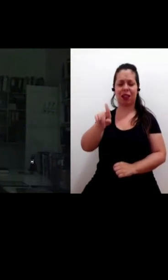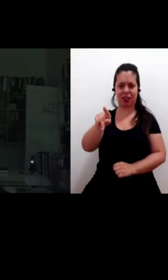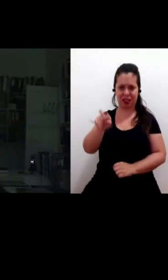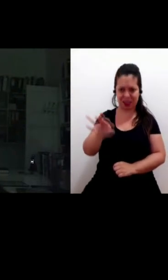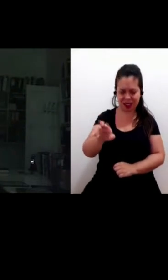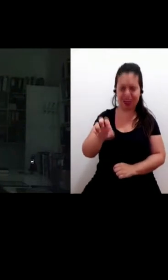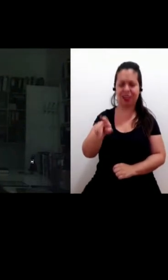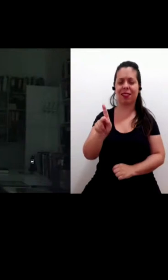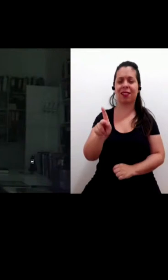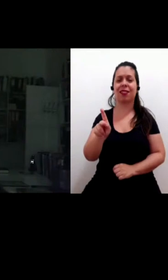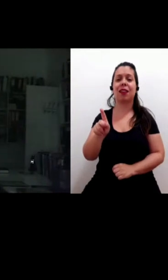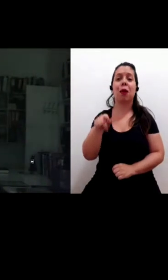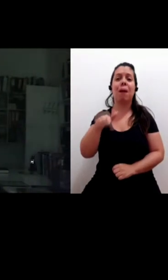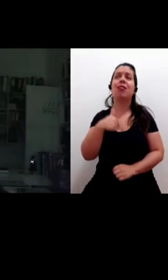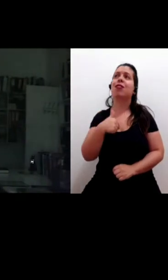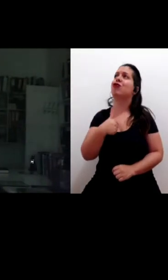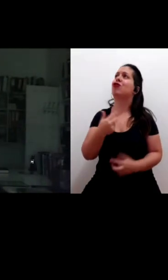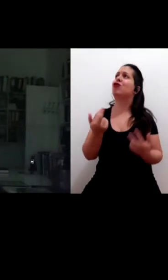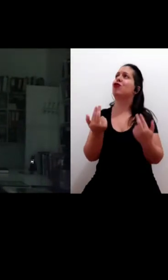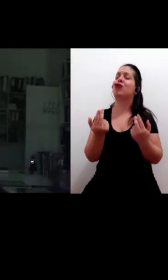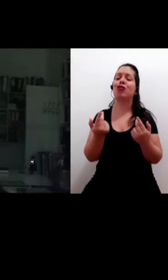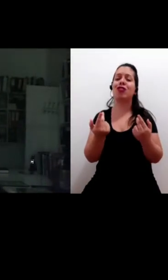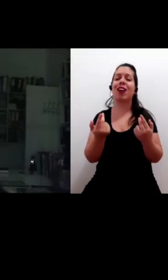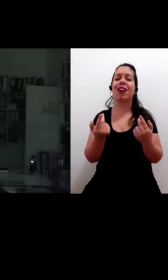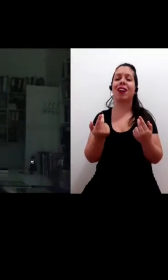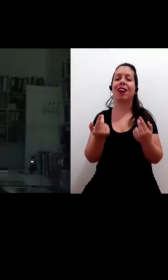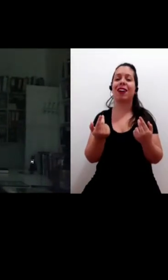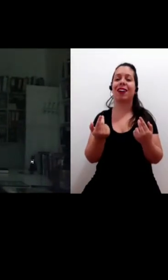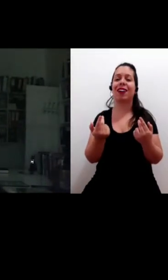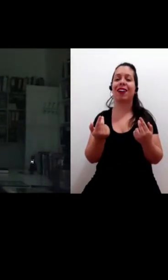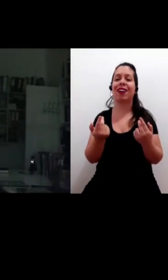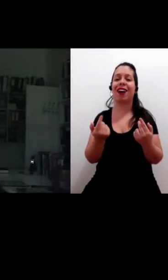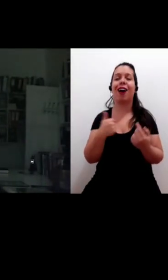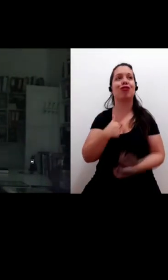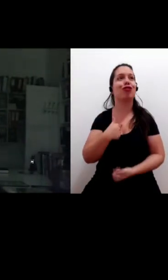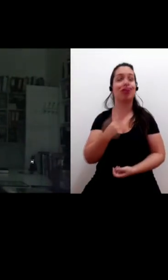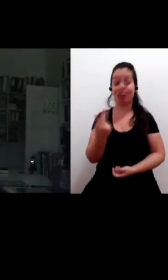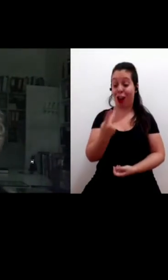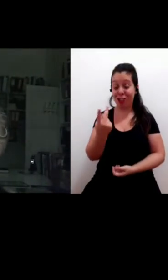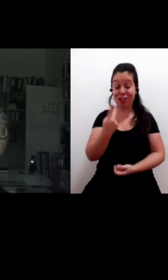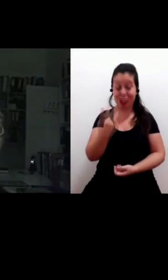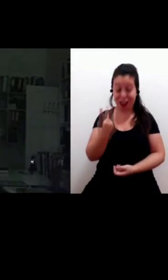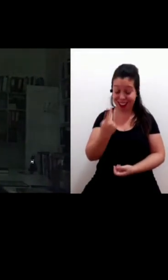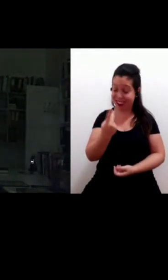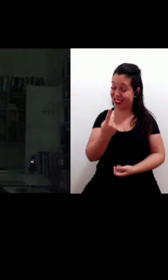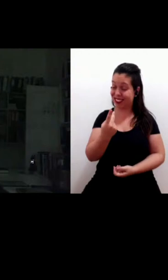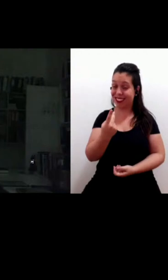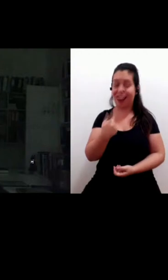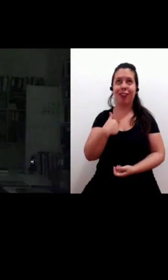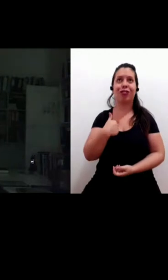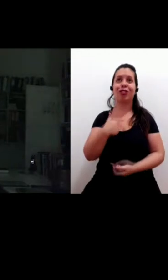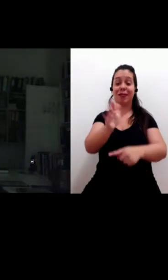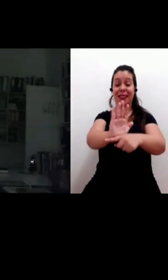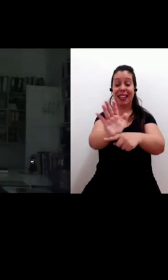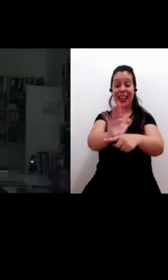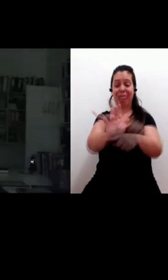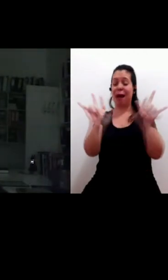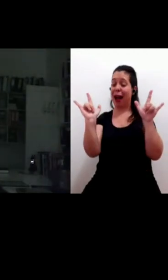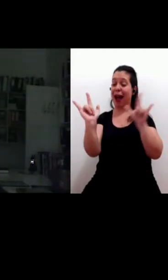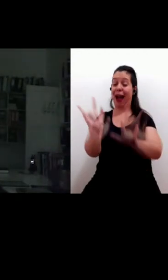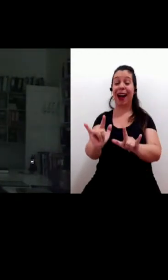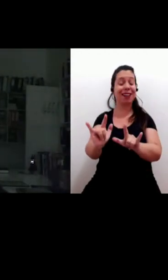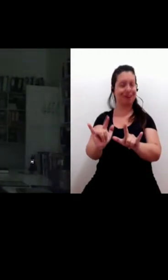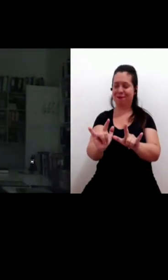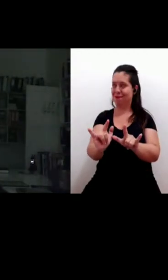in common, which was our ridiculous passion for cinema. And so